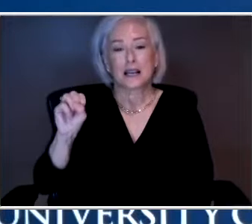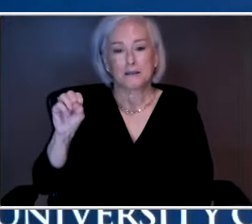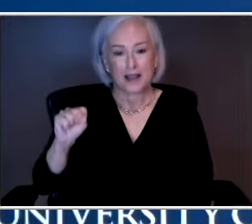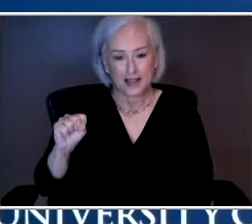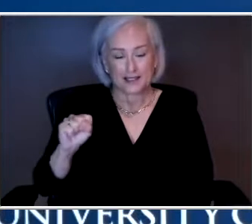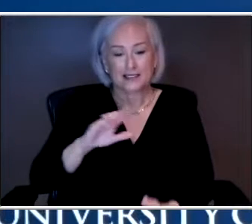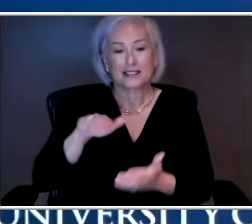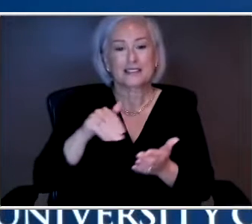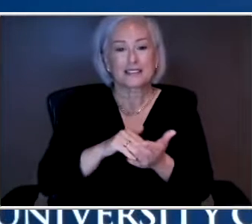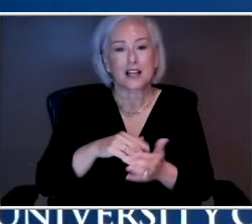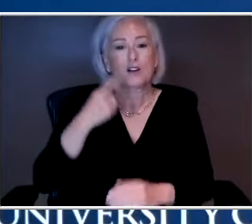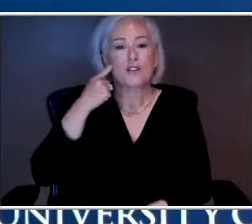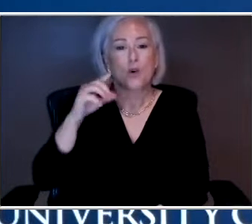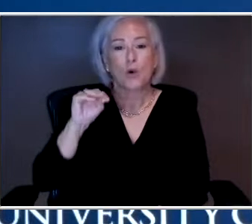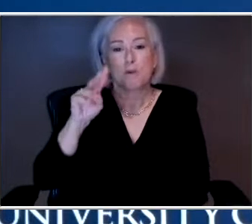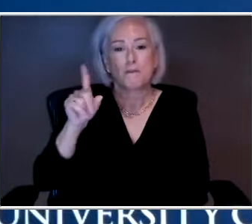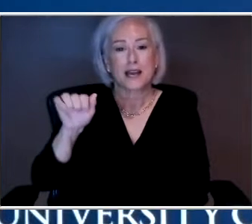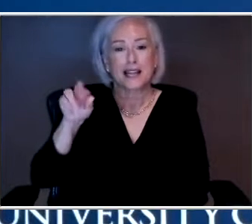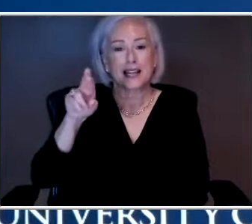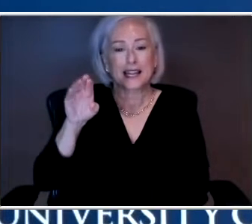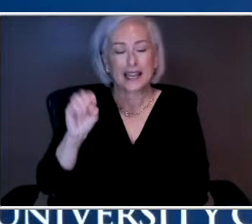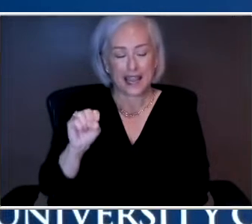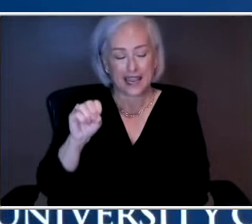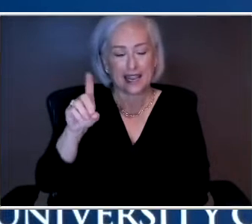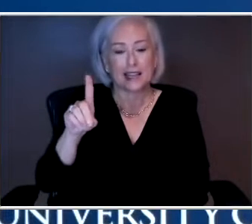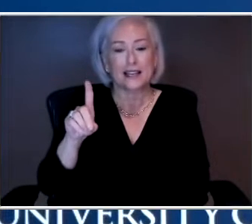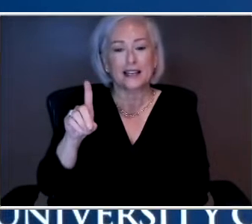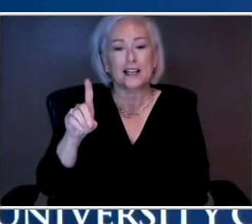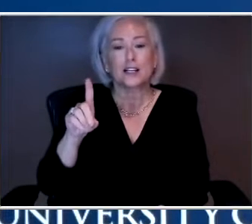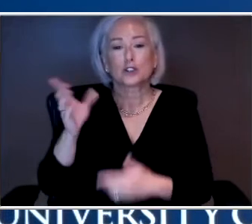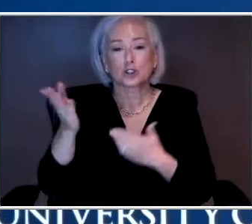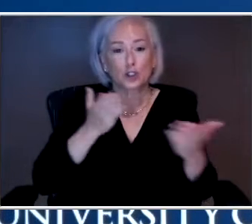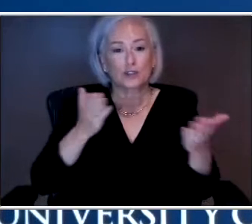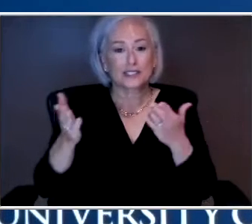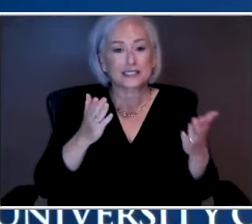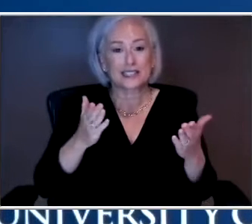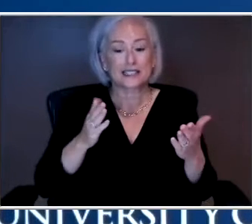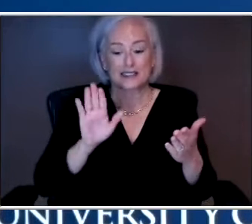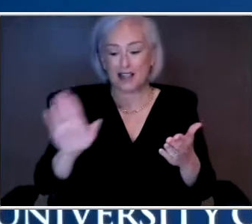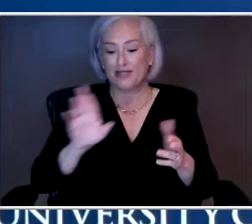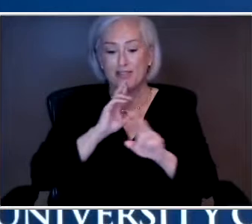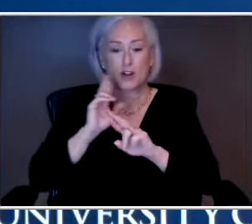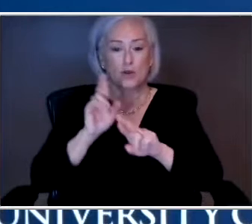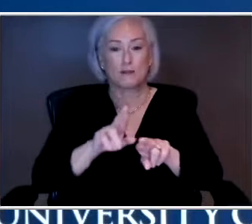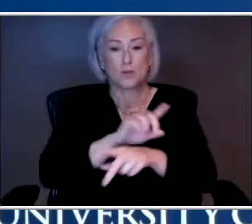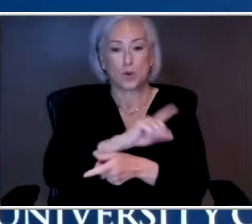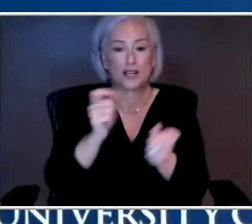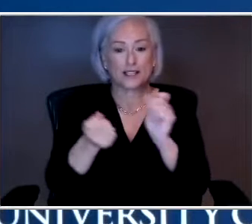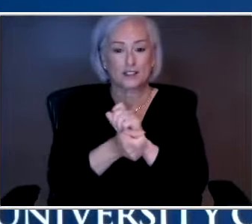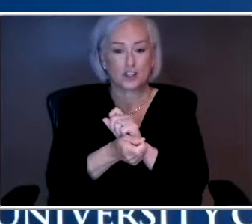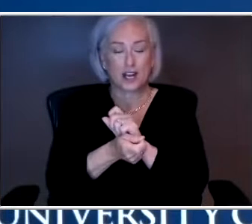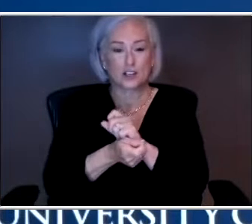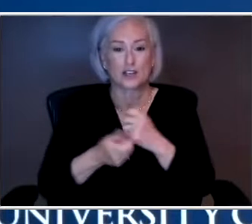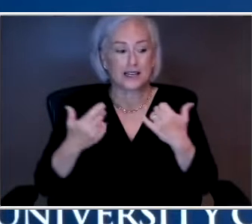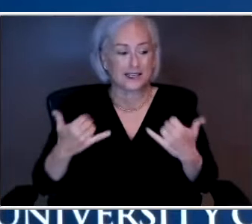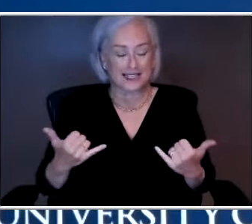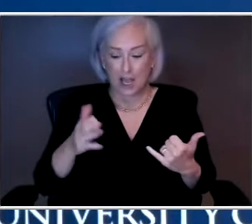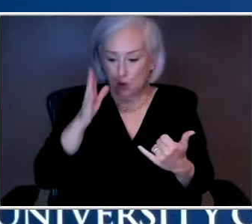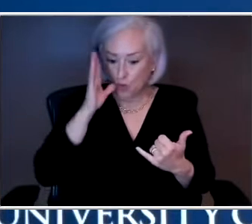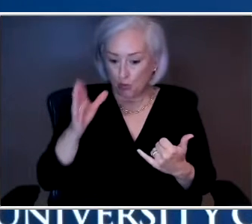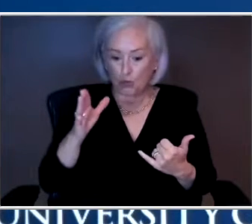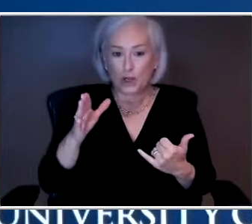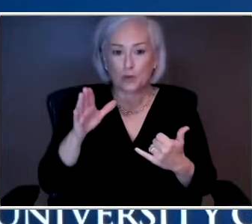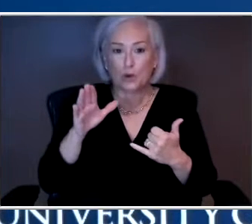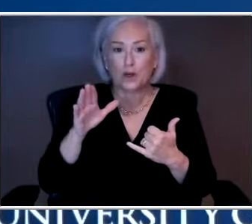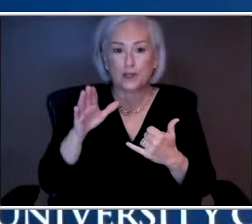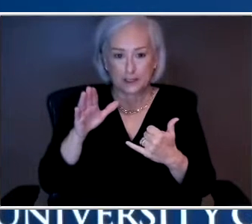on reporting all of the hospital data have certainly changed. Certainly now we are going to be taking some of those resources of